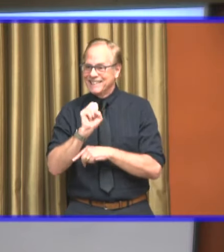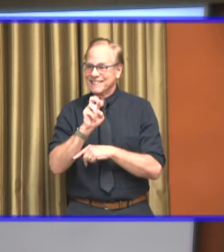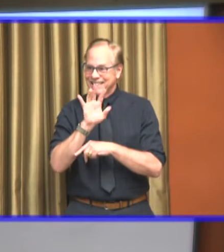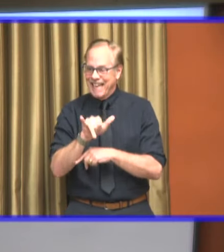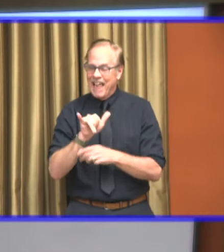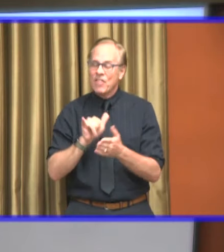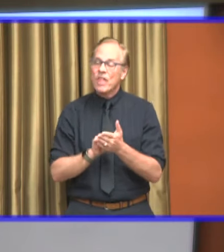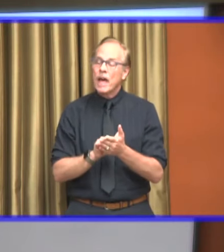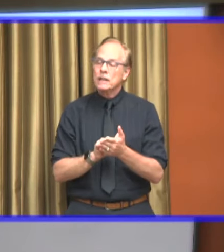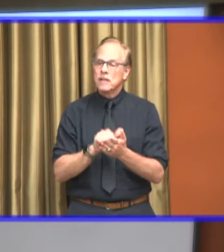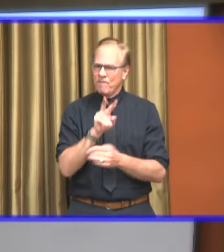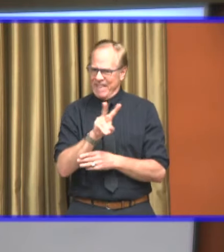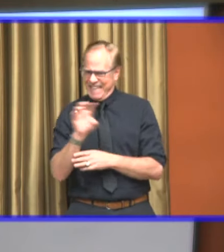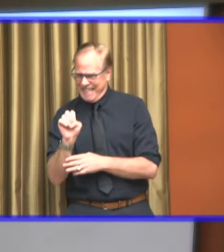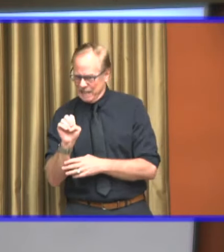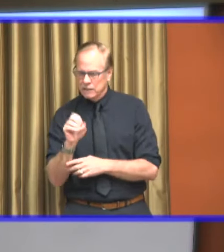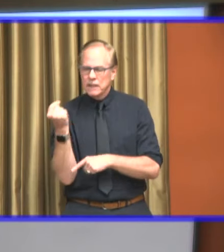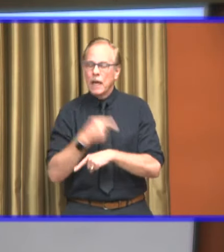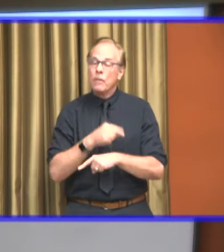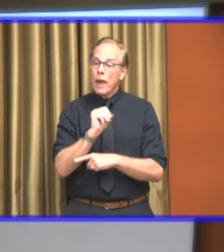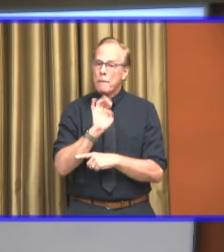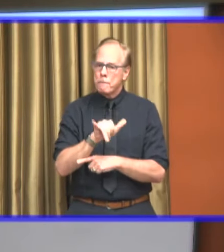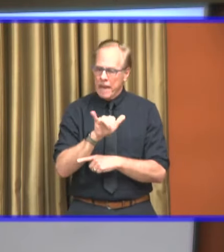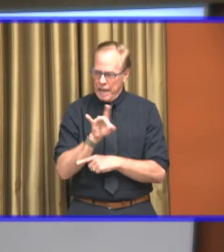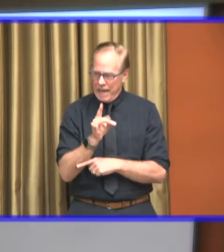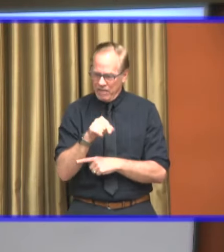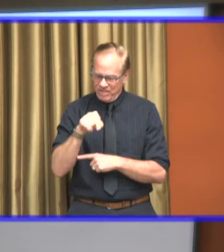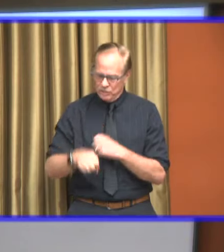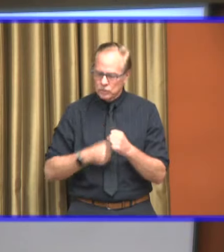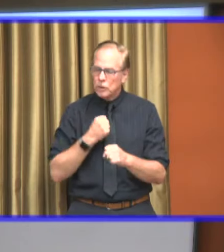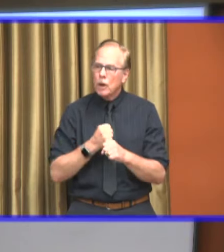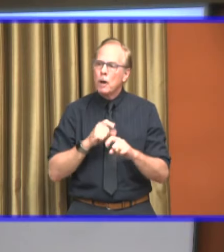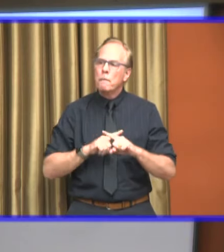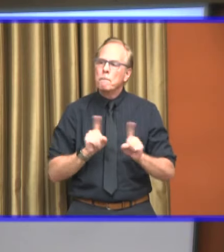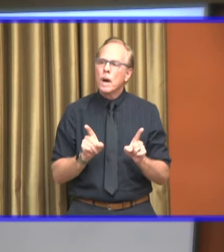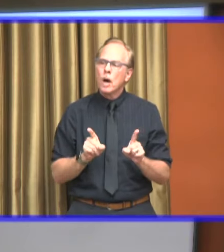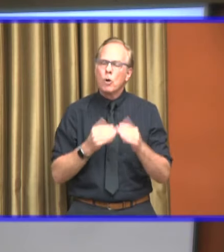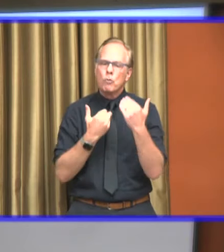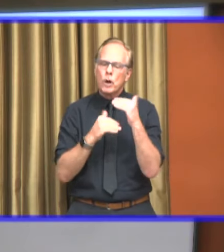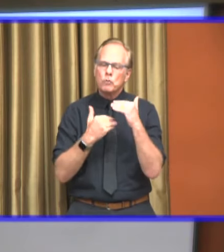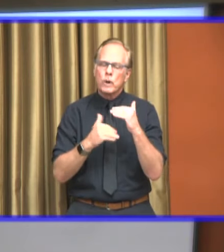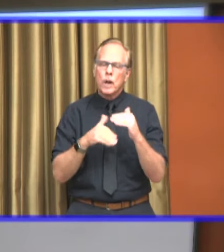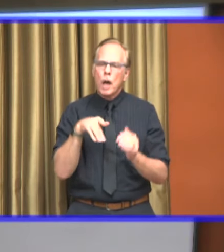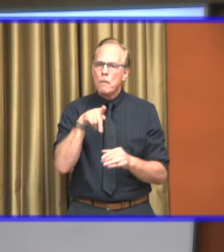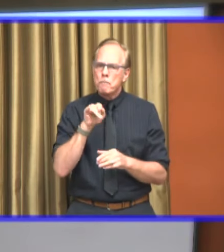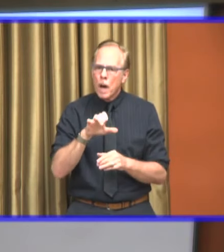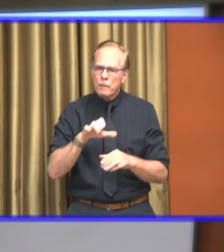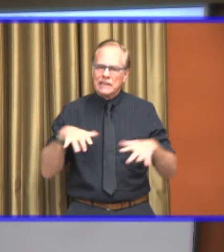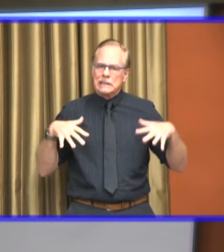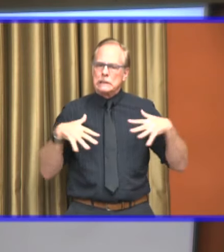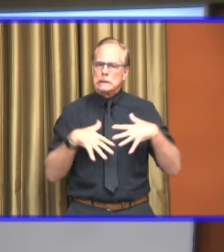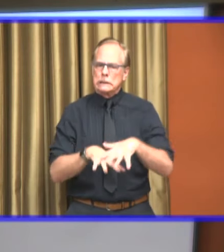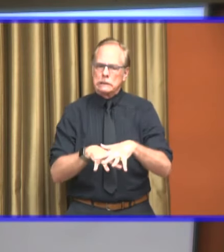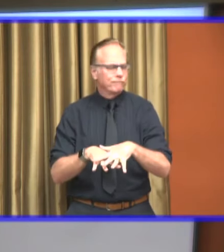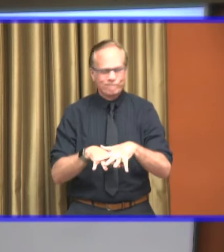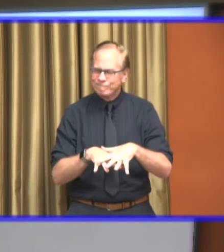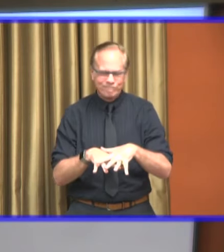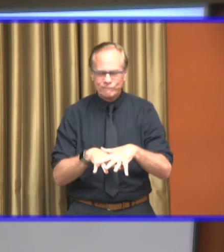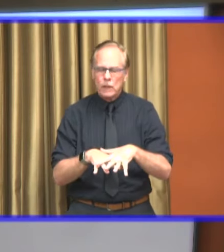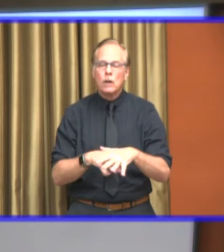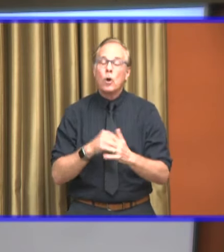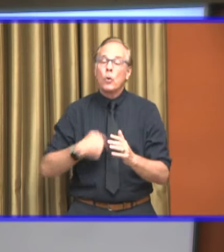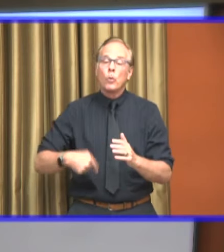year. However, due to the restrictions of public attendance, we've